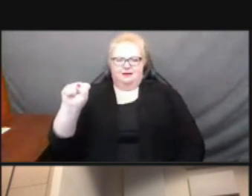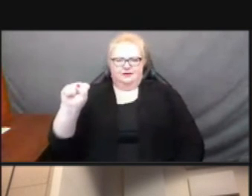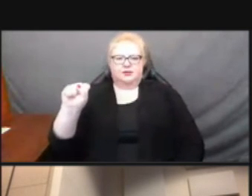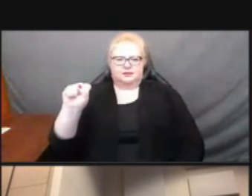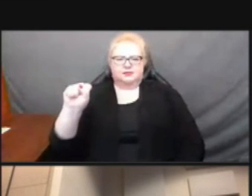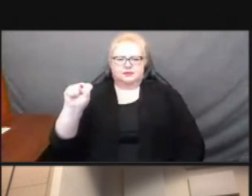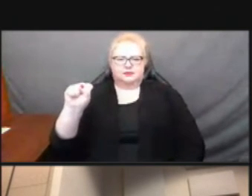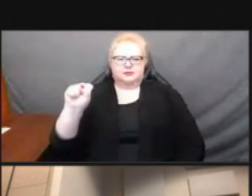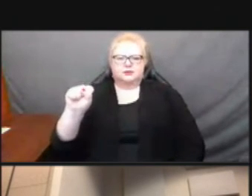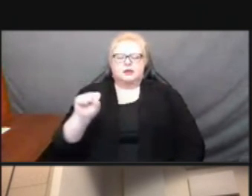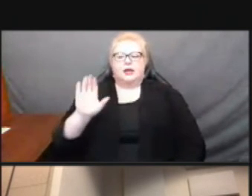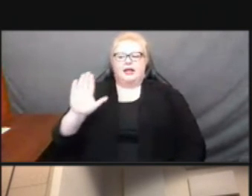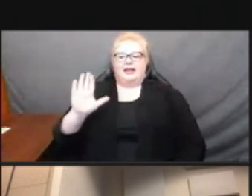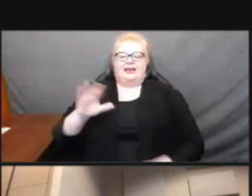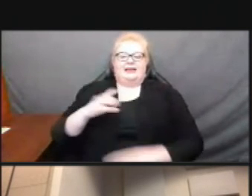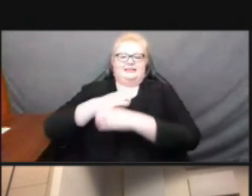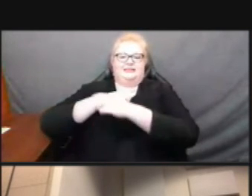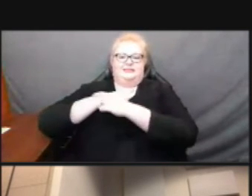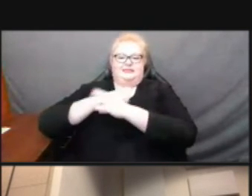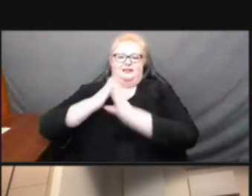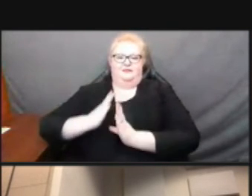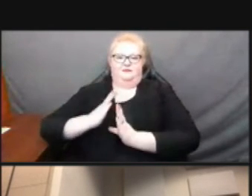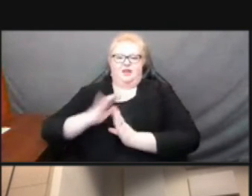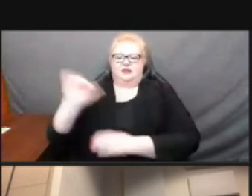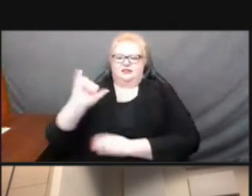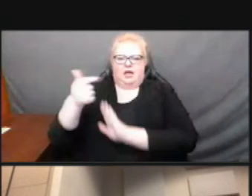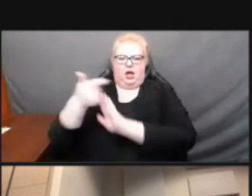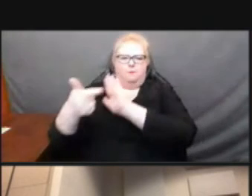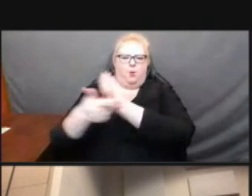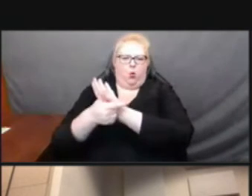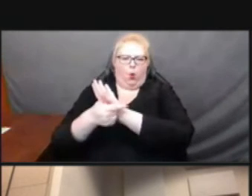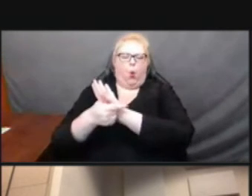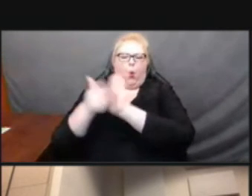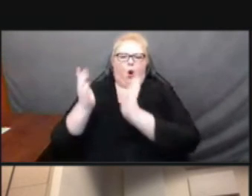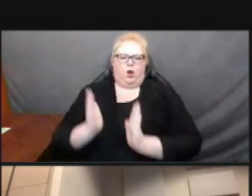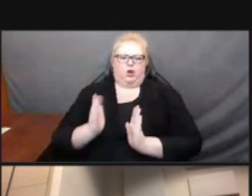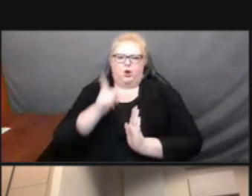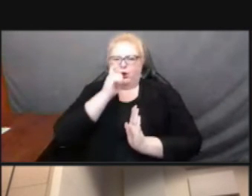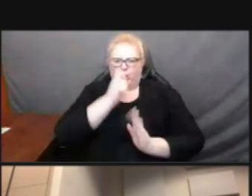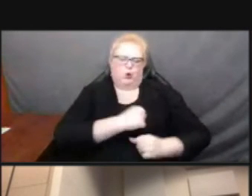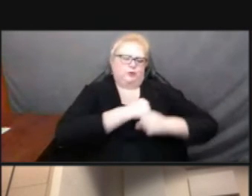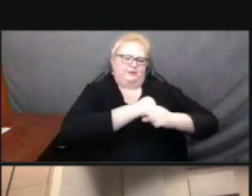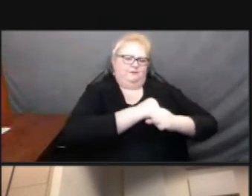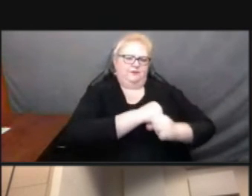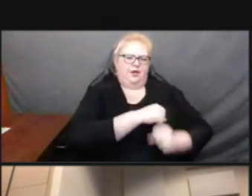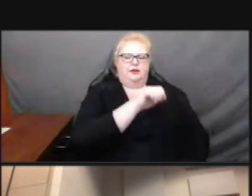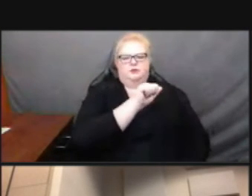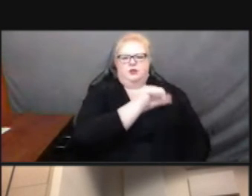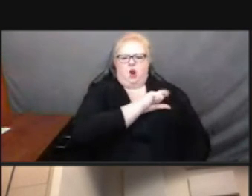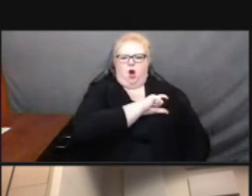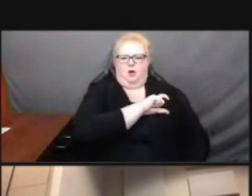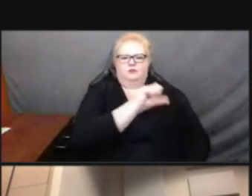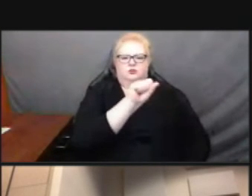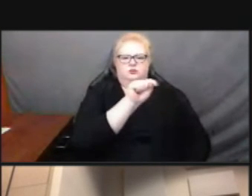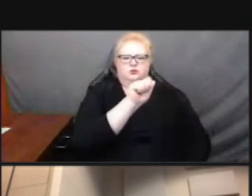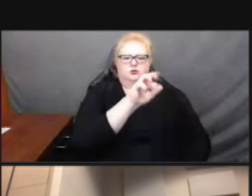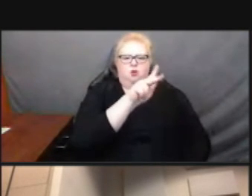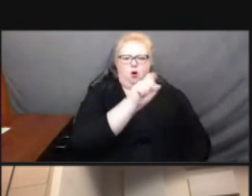the same lawyer who defends Officer Starks and Officer Maddox.